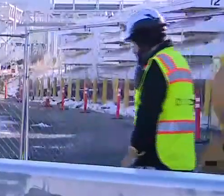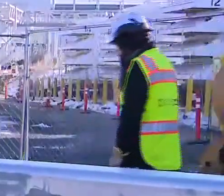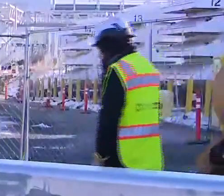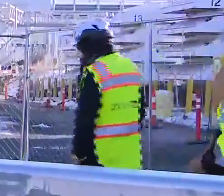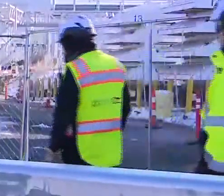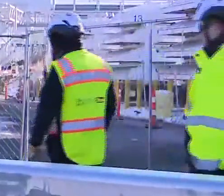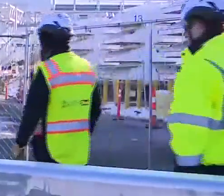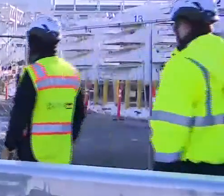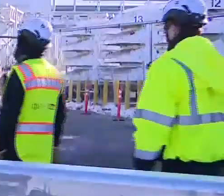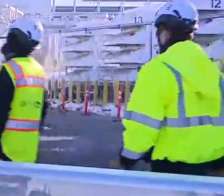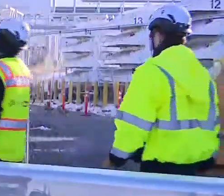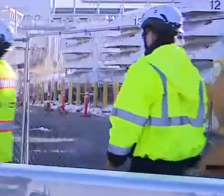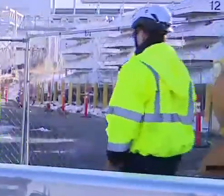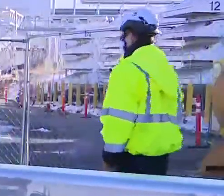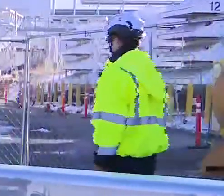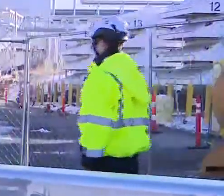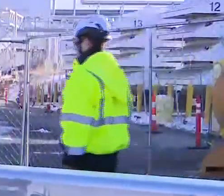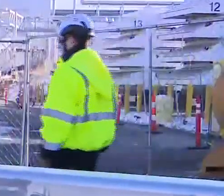Go. Go.